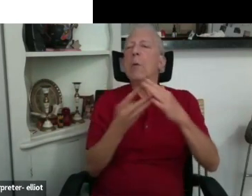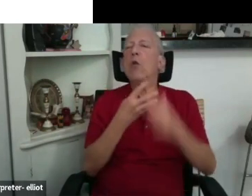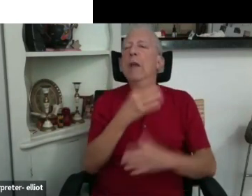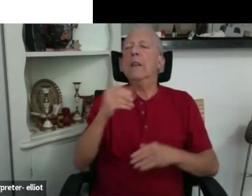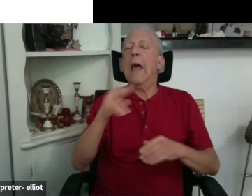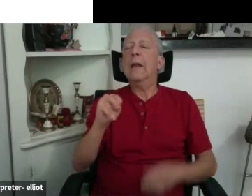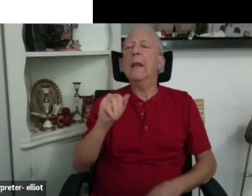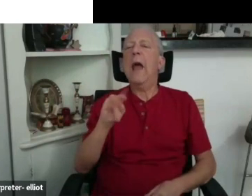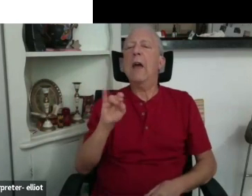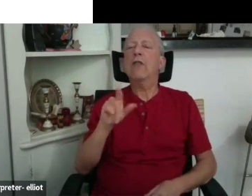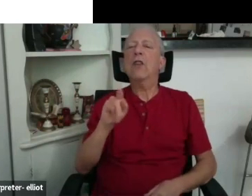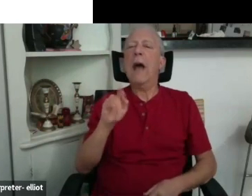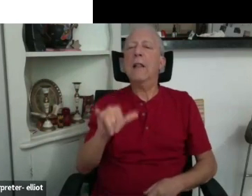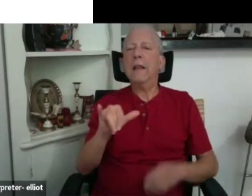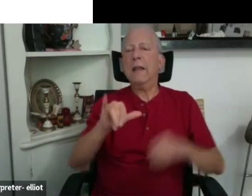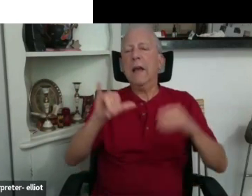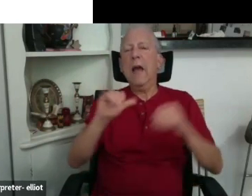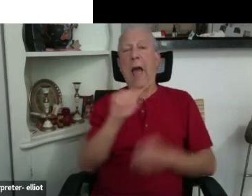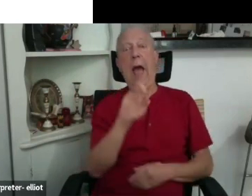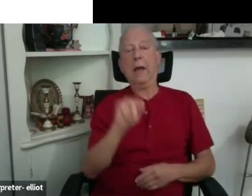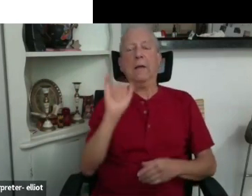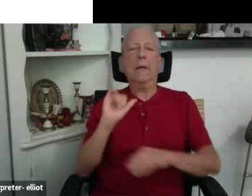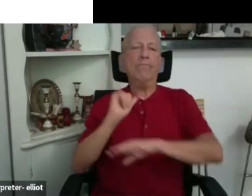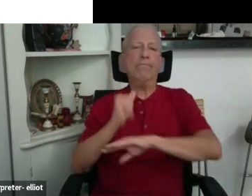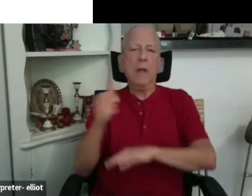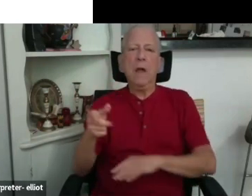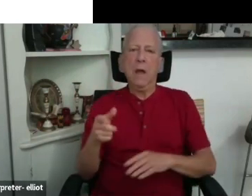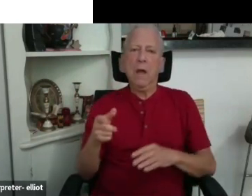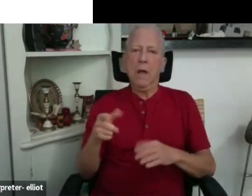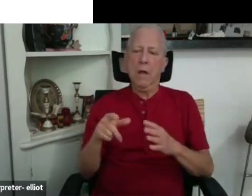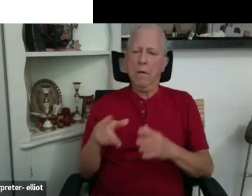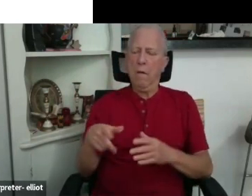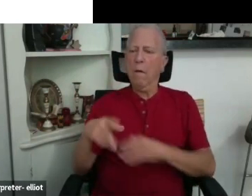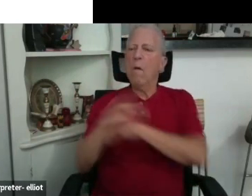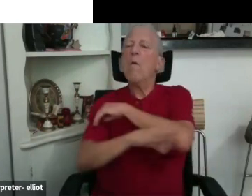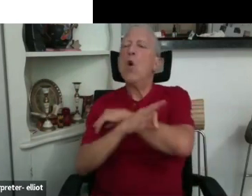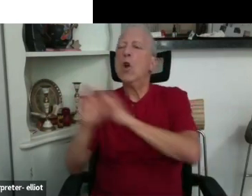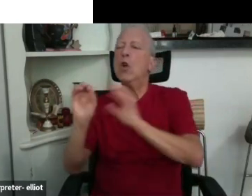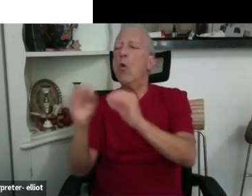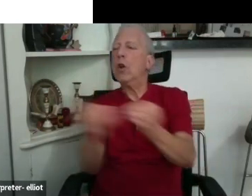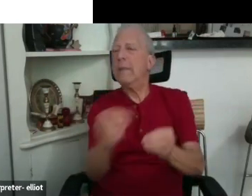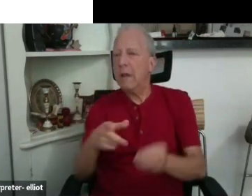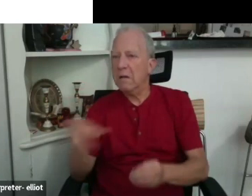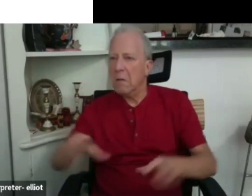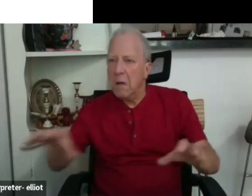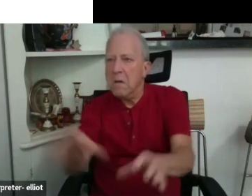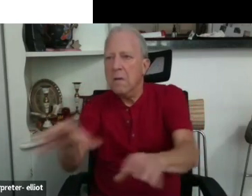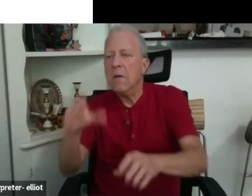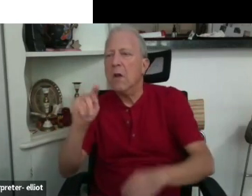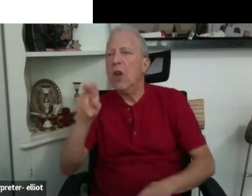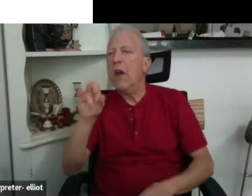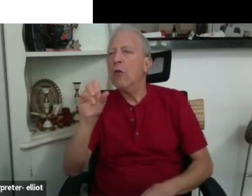that that highlights foreign organizations engaging in terrorism or terrorist